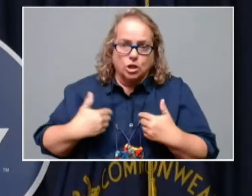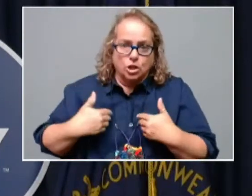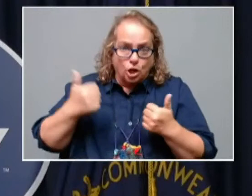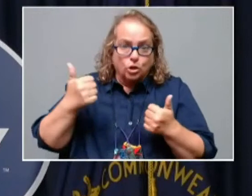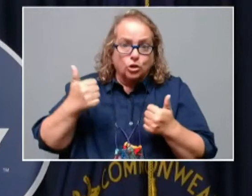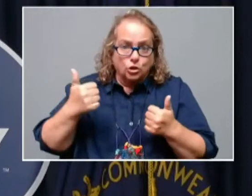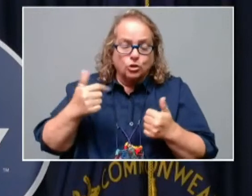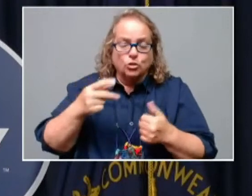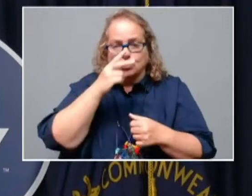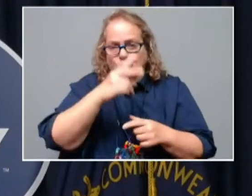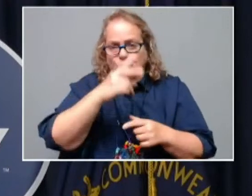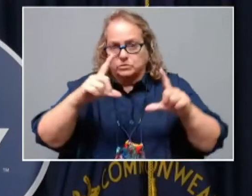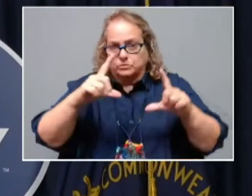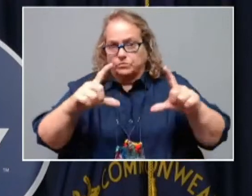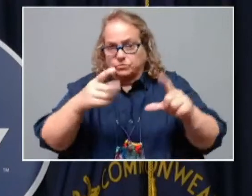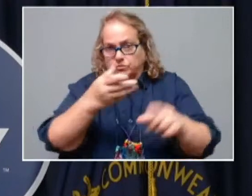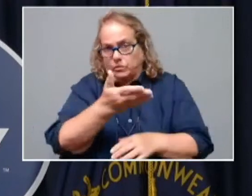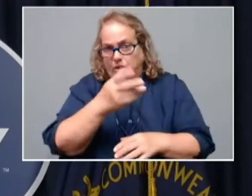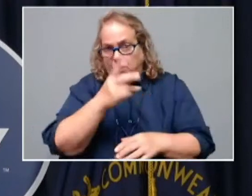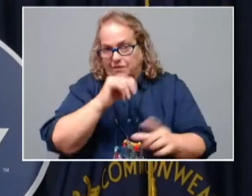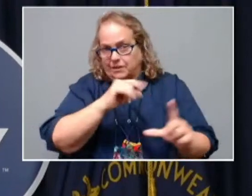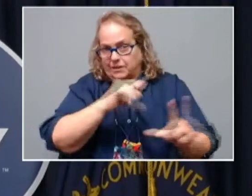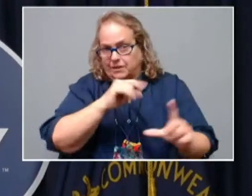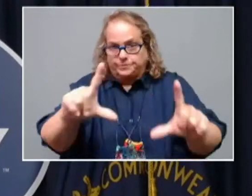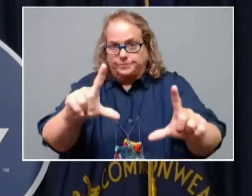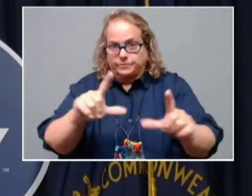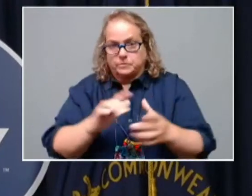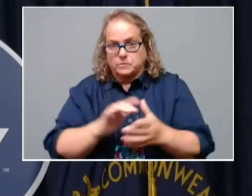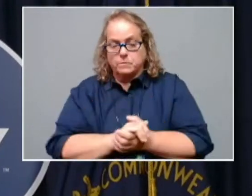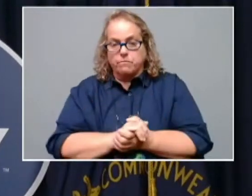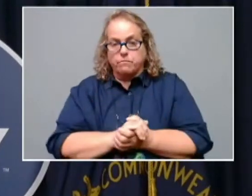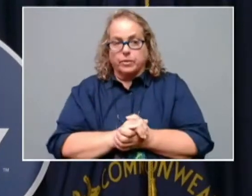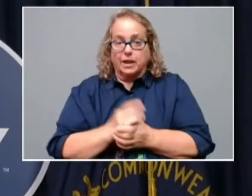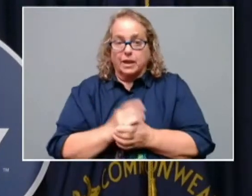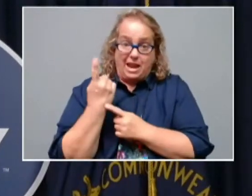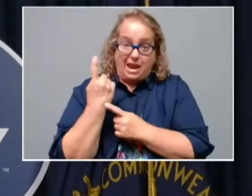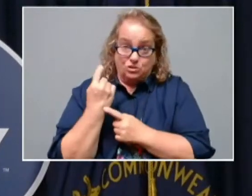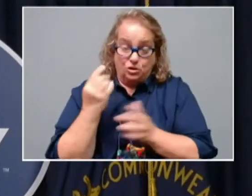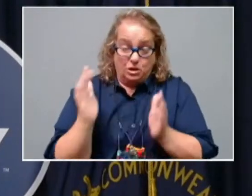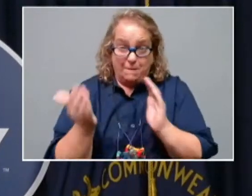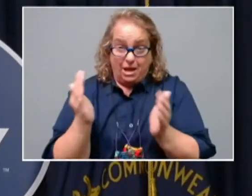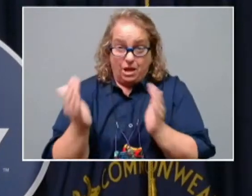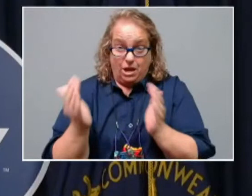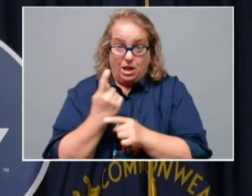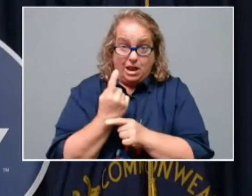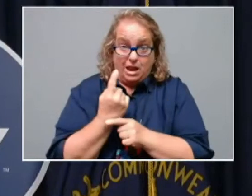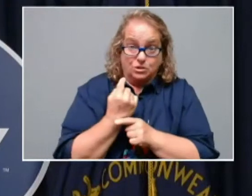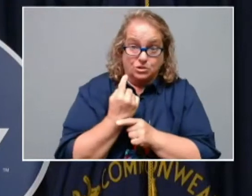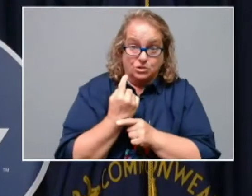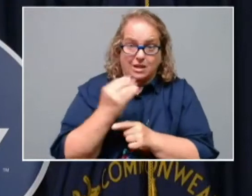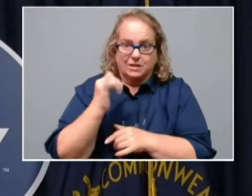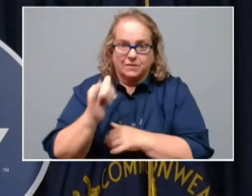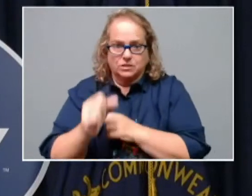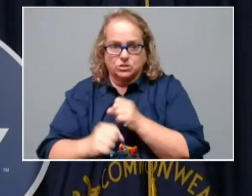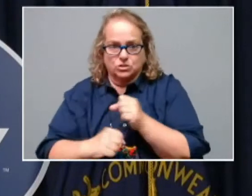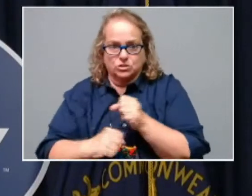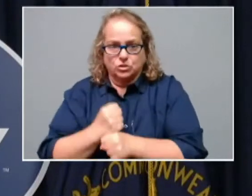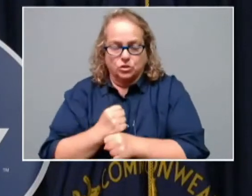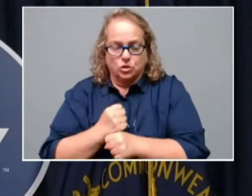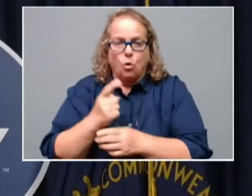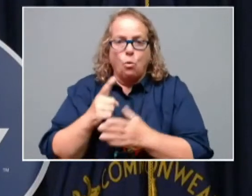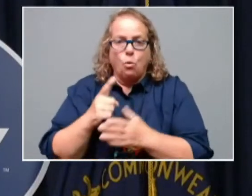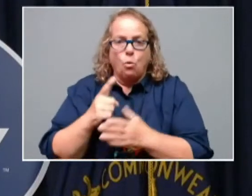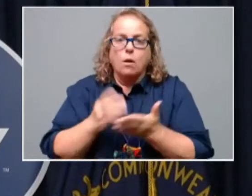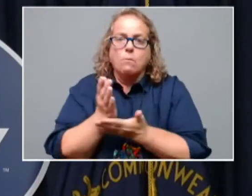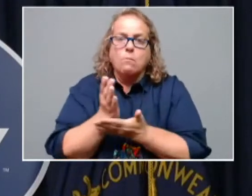charts? This is to give you an idea between last year and this year, what portion